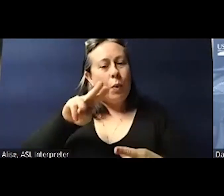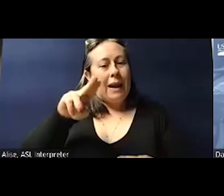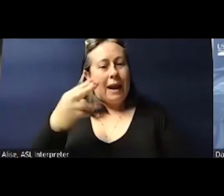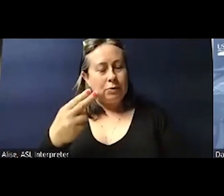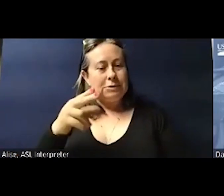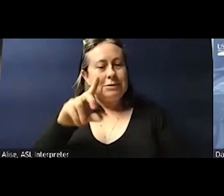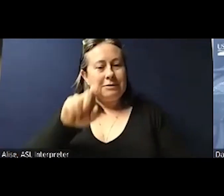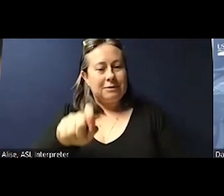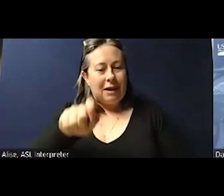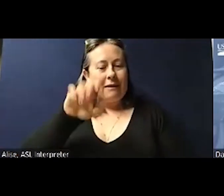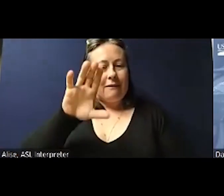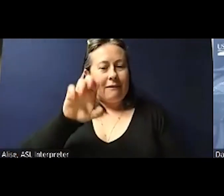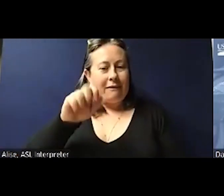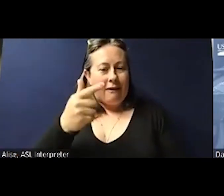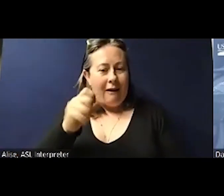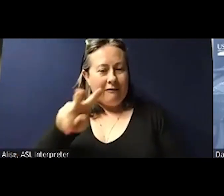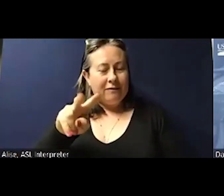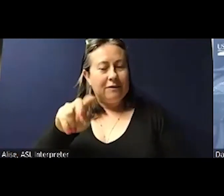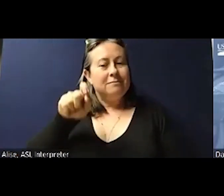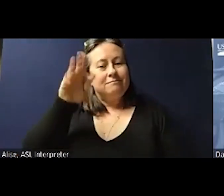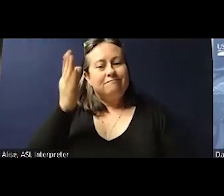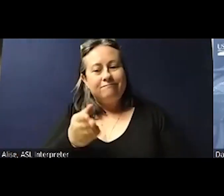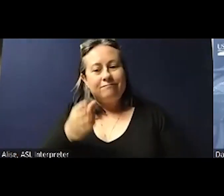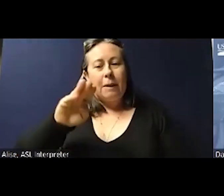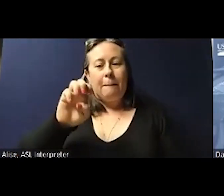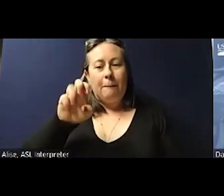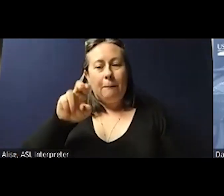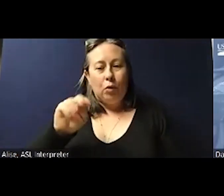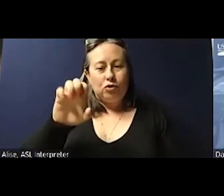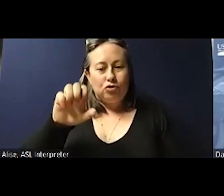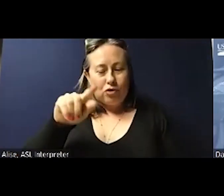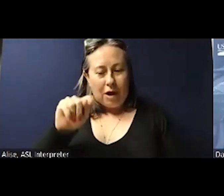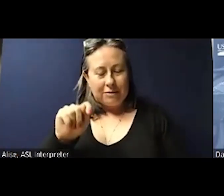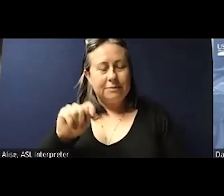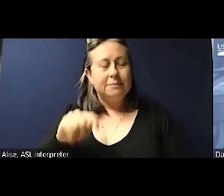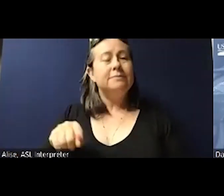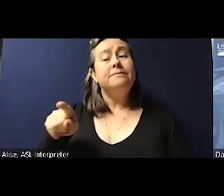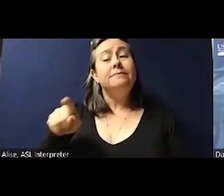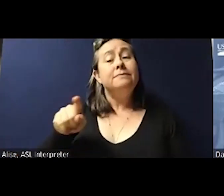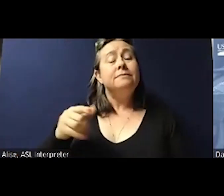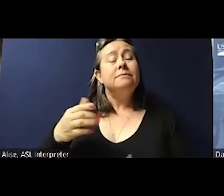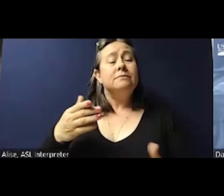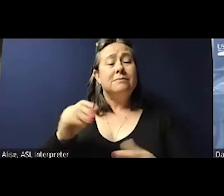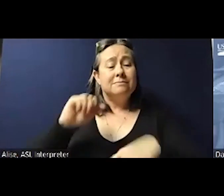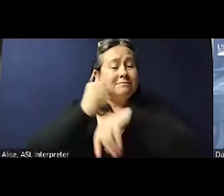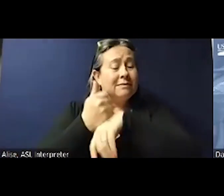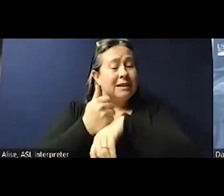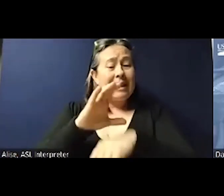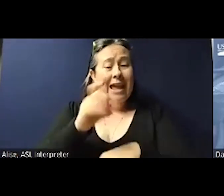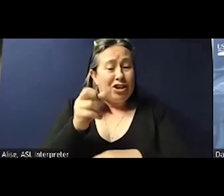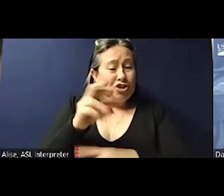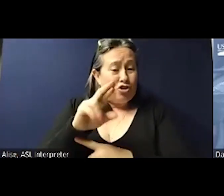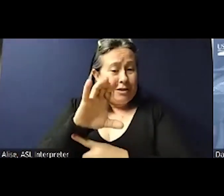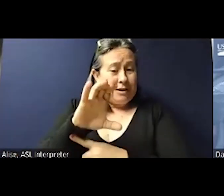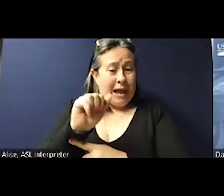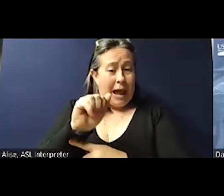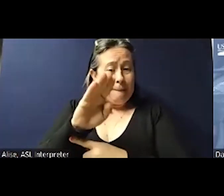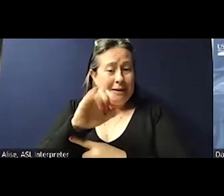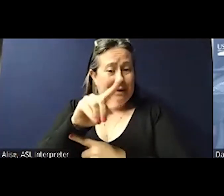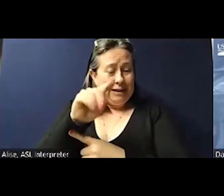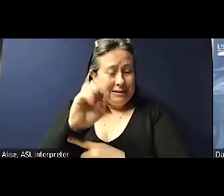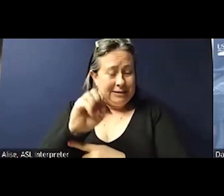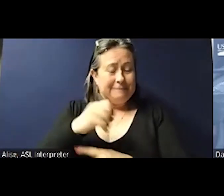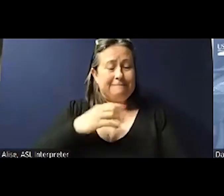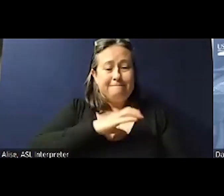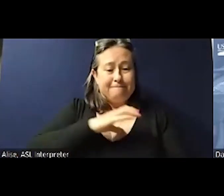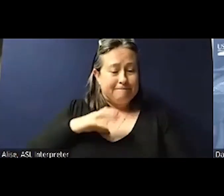whitehouse.gov/cancermoonshot. The big part of the renewed Cancer Moonshot is we formed a first ever cancer cabinet, which brings us here today. This is driving the